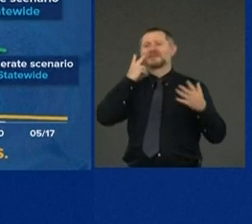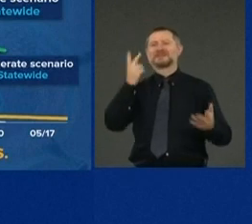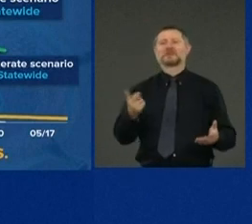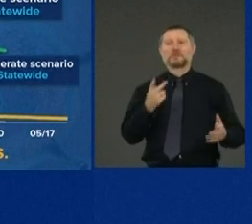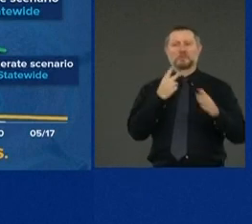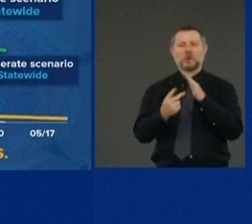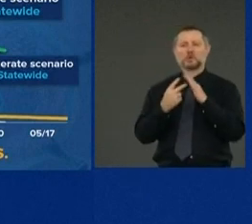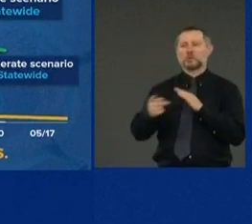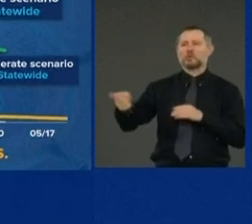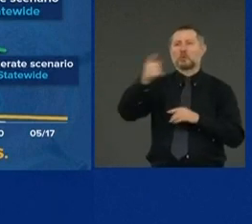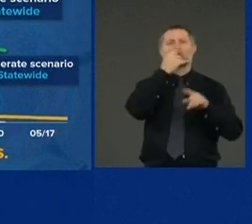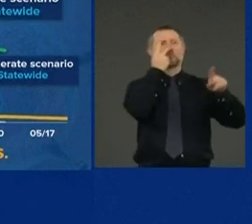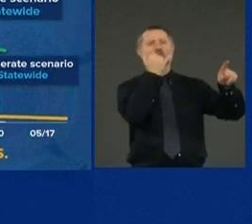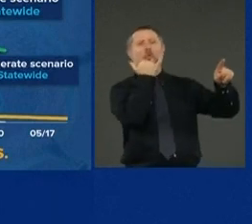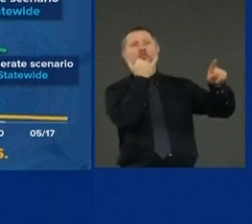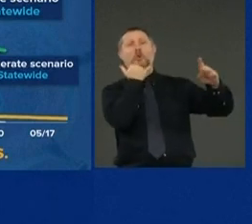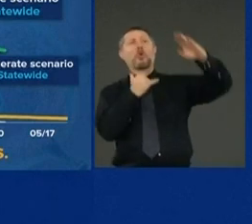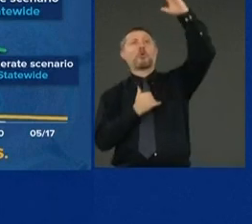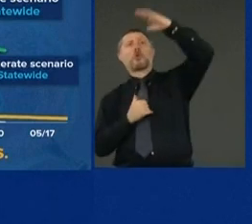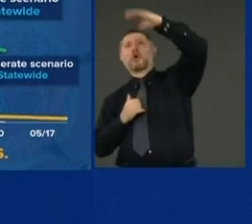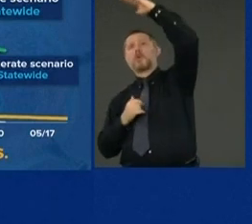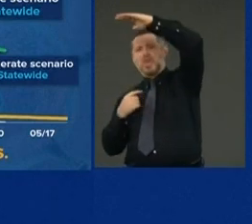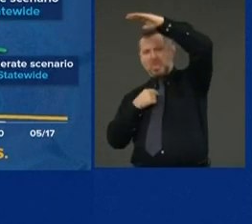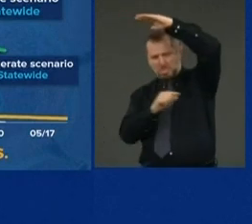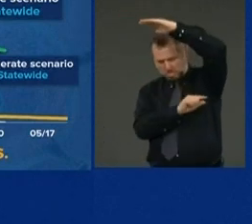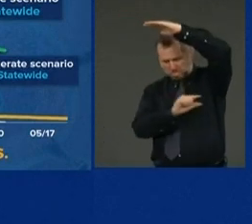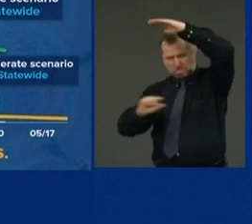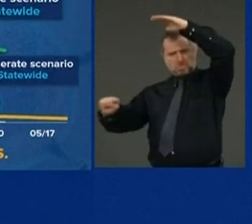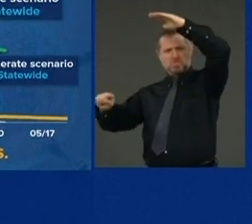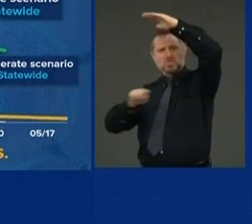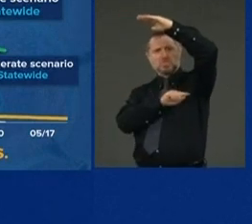We changed what we were doing.